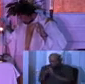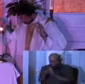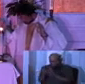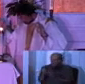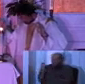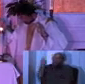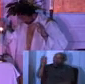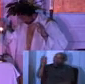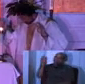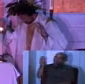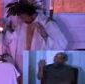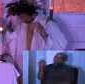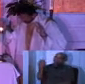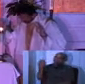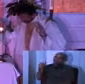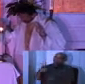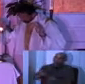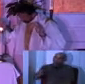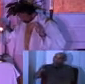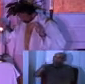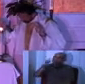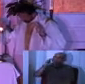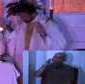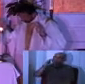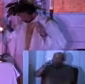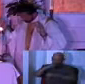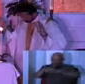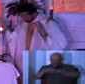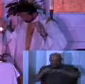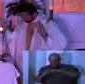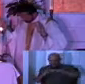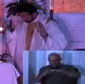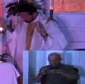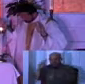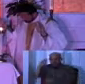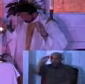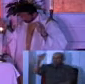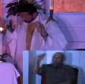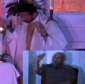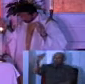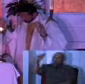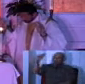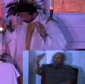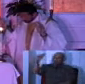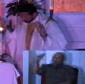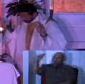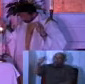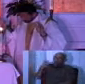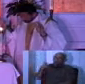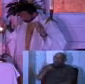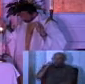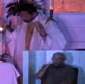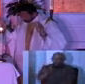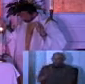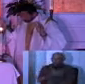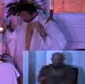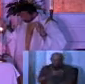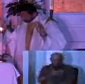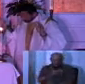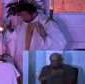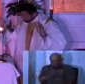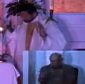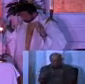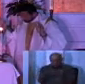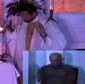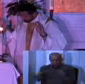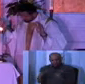you. As we drink from the vineyard of grace, we believe that our salvation has come, and we are